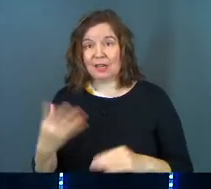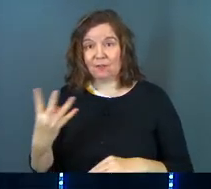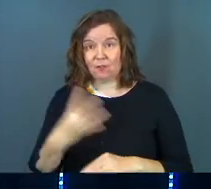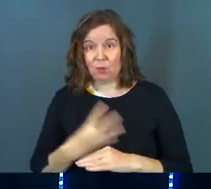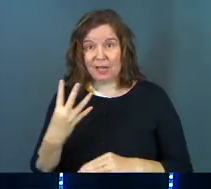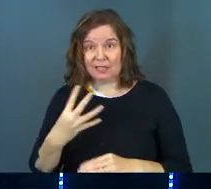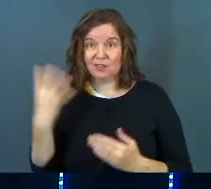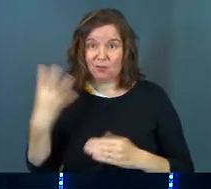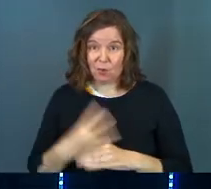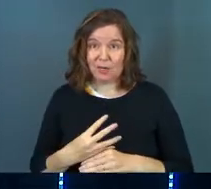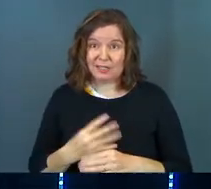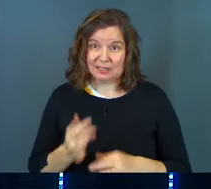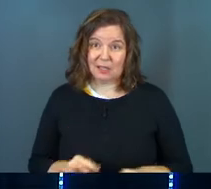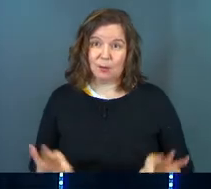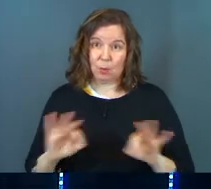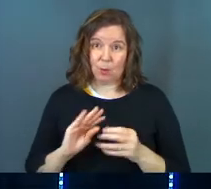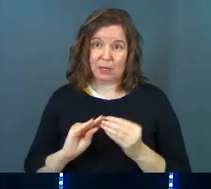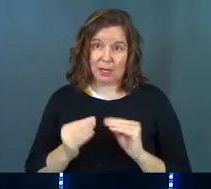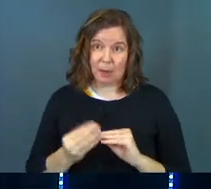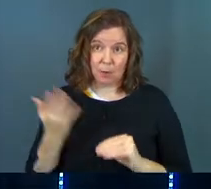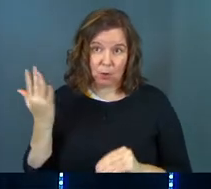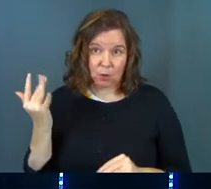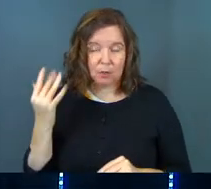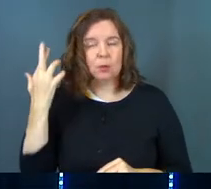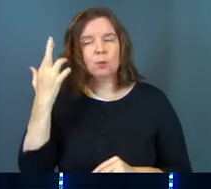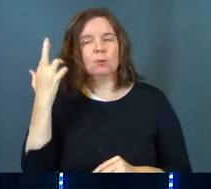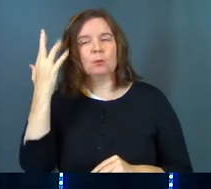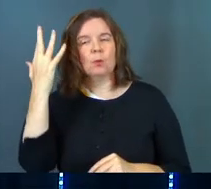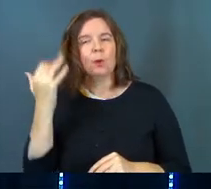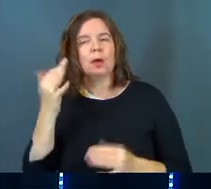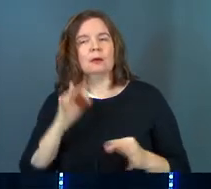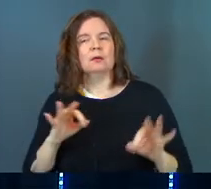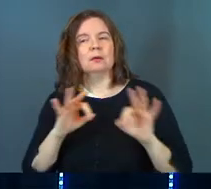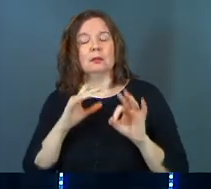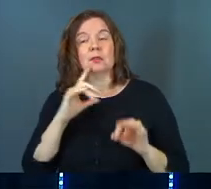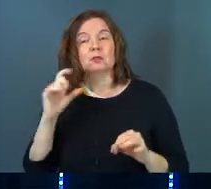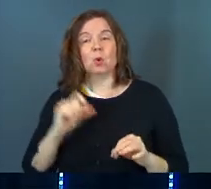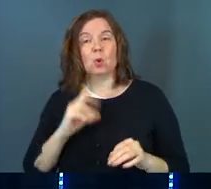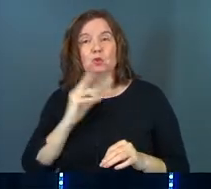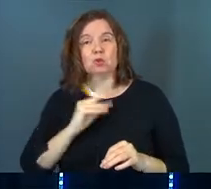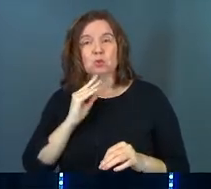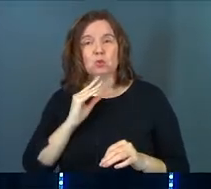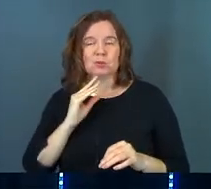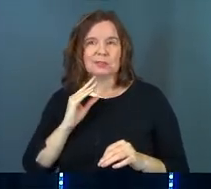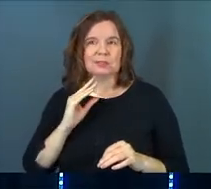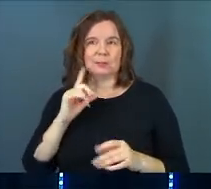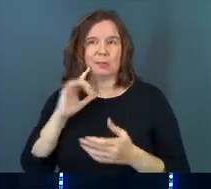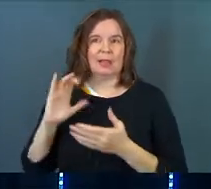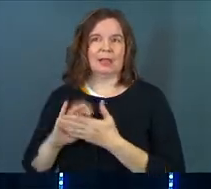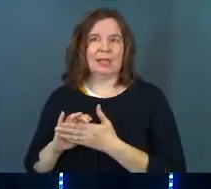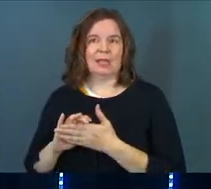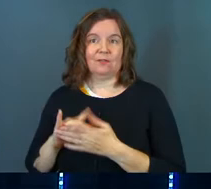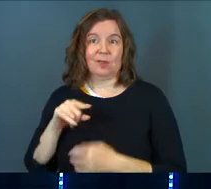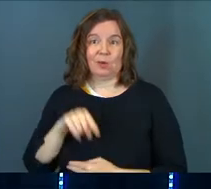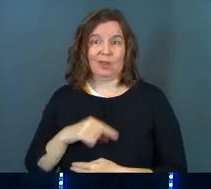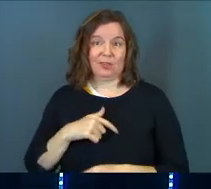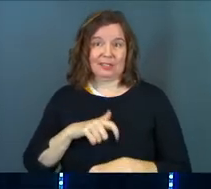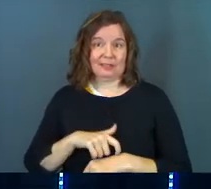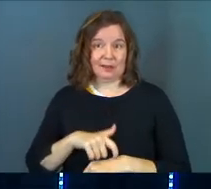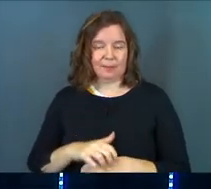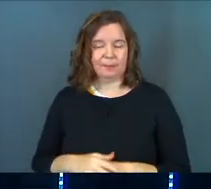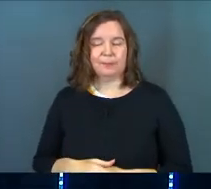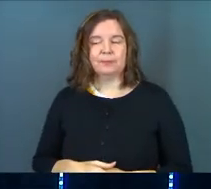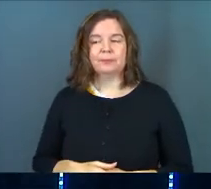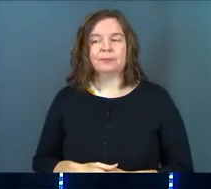for 4 days. 4 days is an important number. And the reason it's important is because there's an old Jewish superstition that was present at this